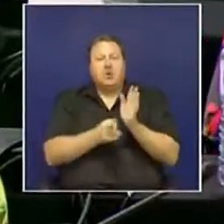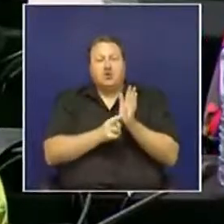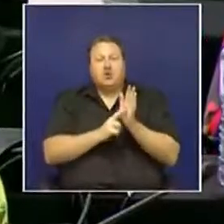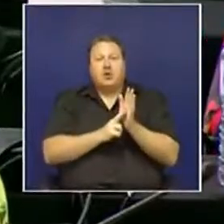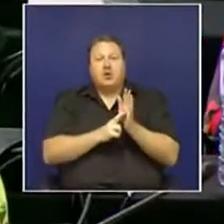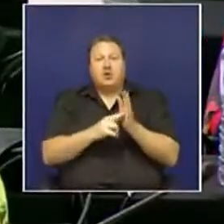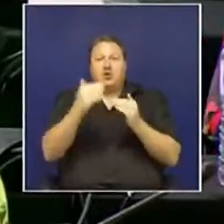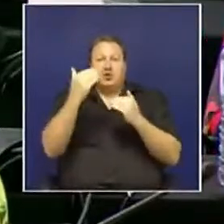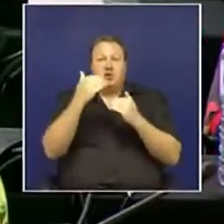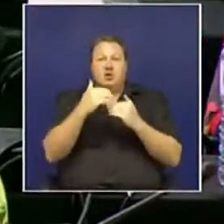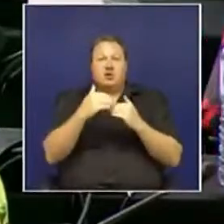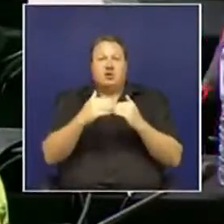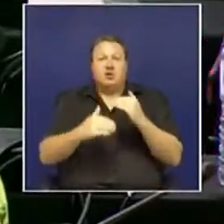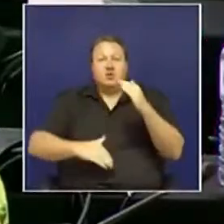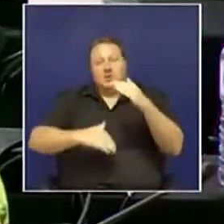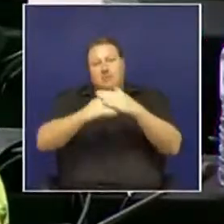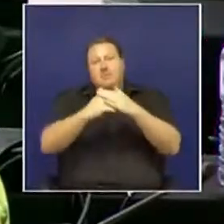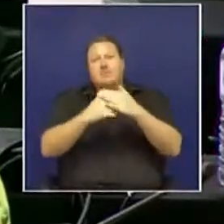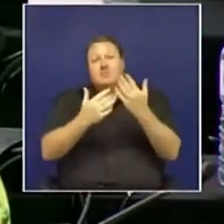to 2.3 million.